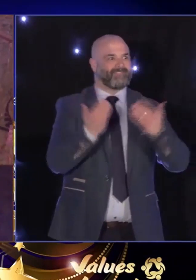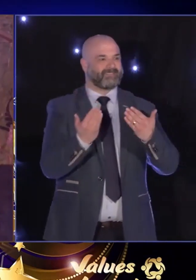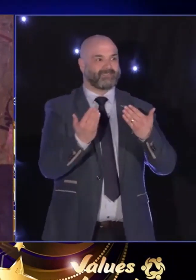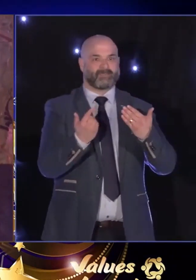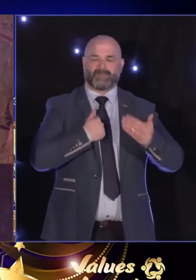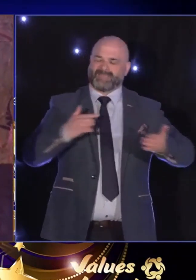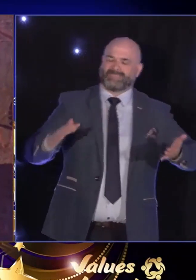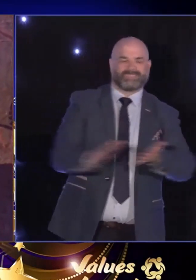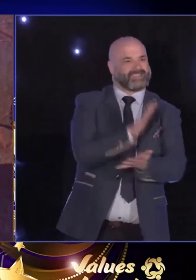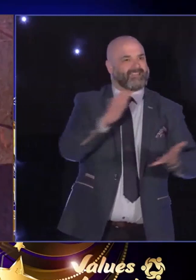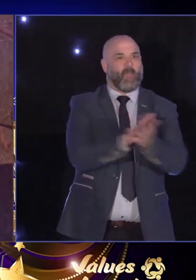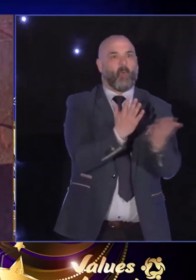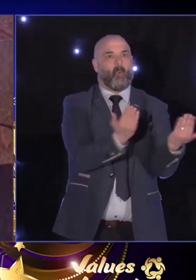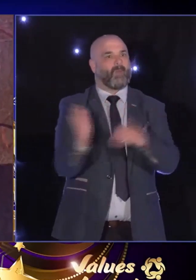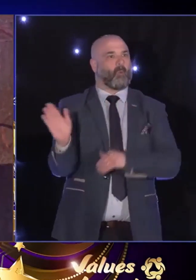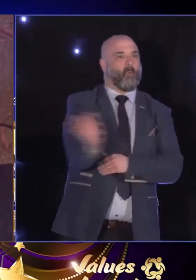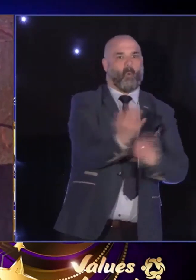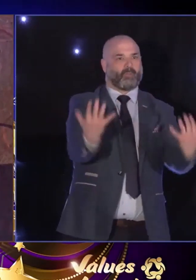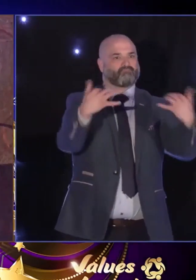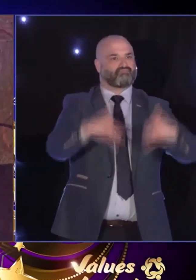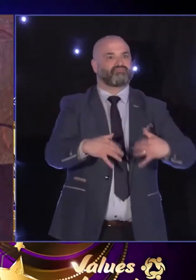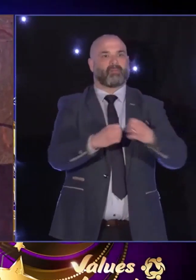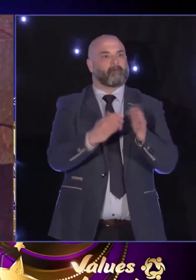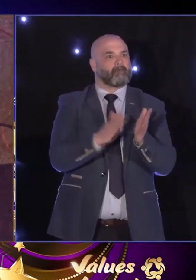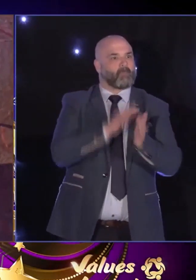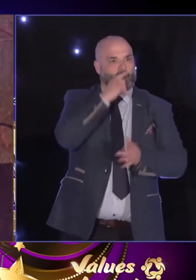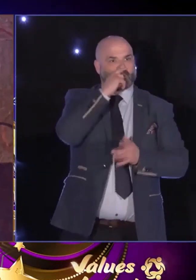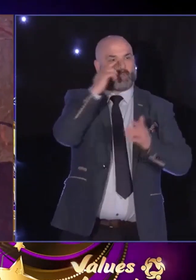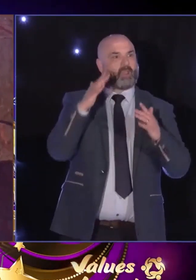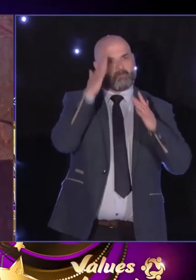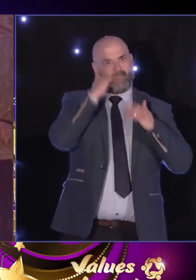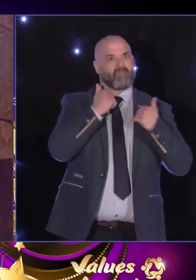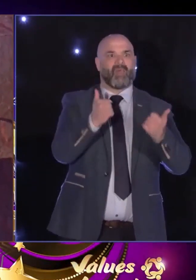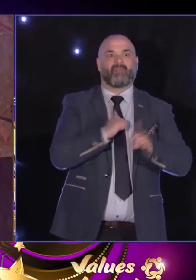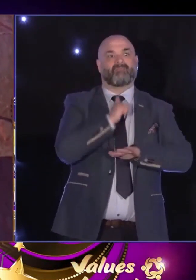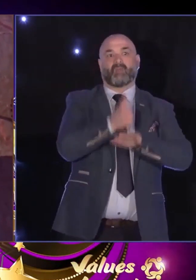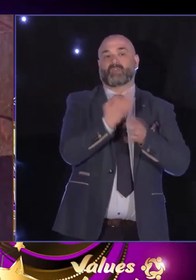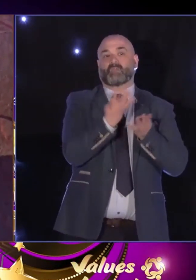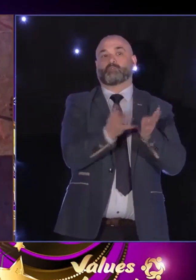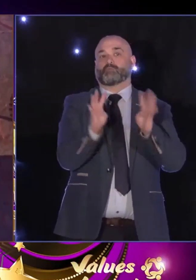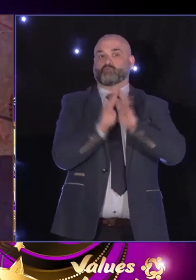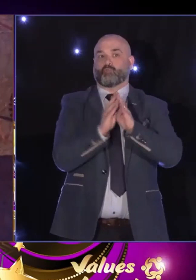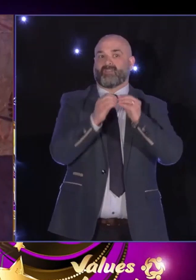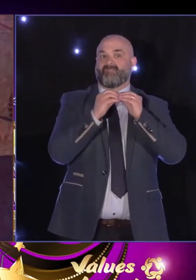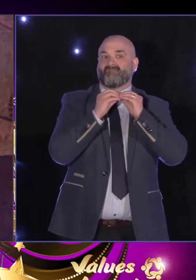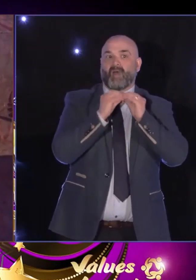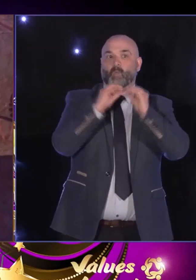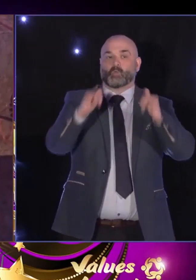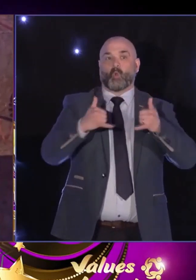I'm delighted to welcome you all to Birmingham and Solihull Mental Health Foundation Trust Values